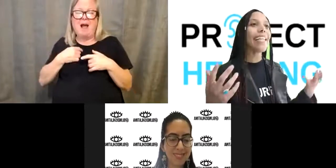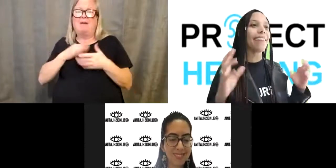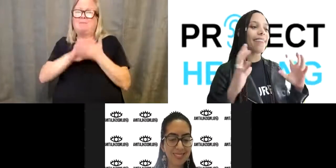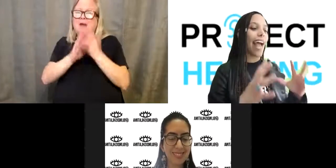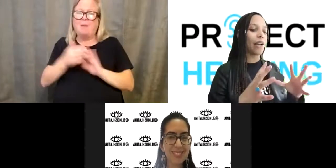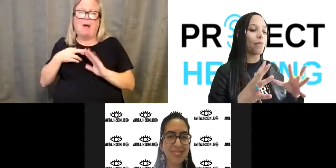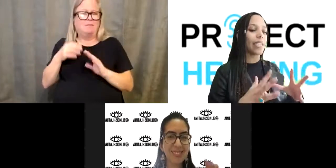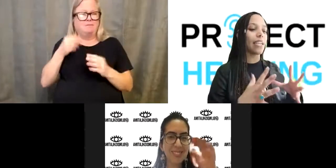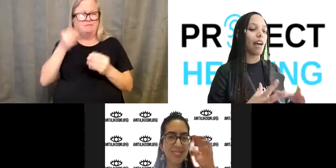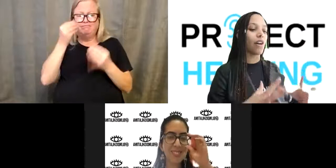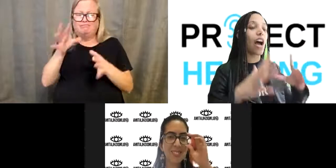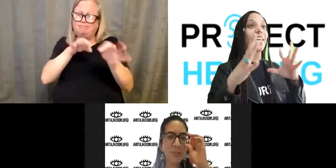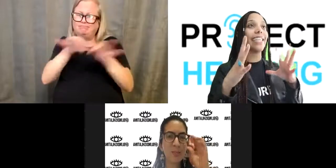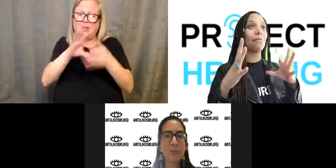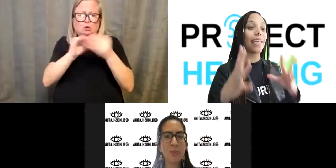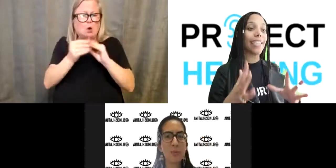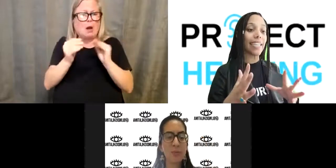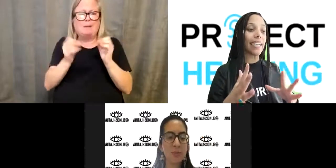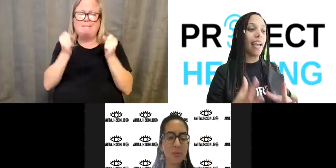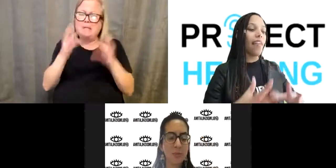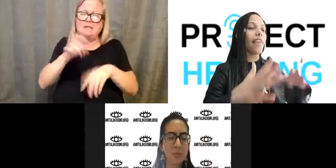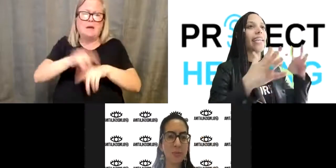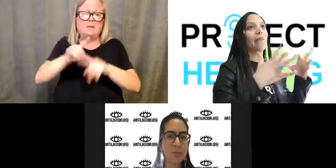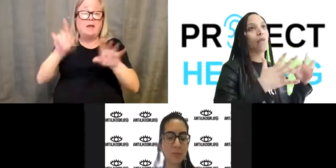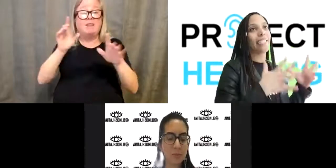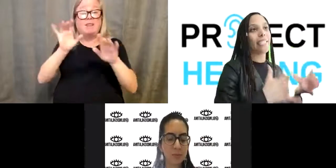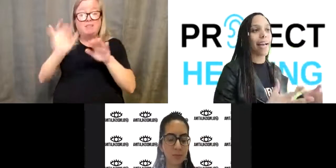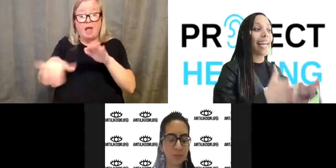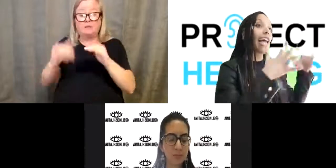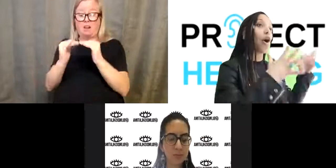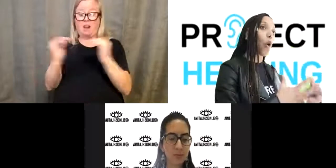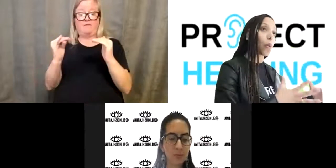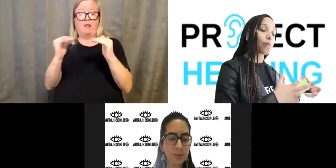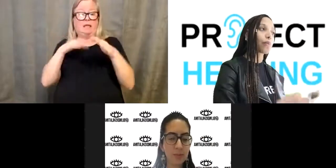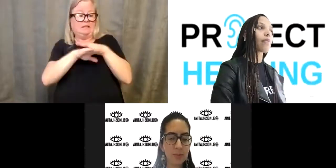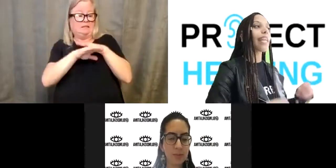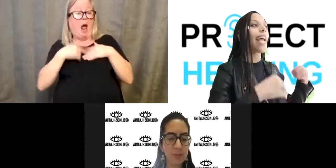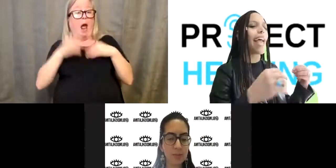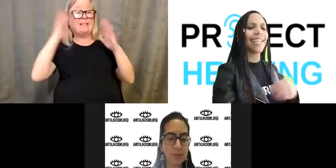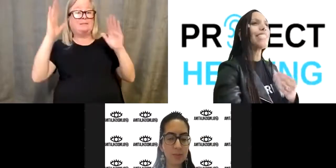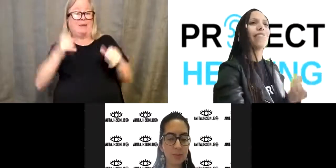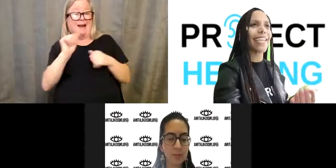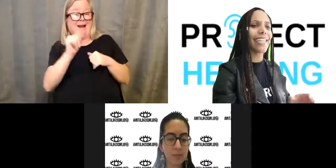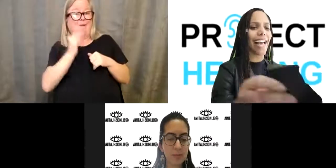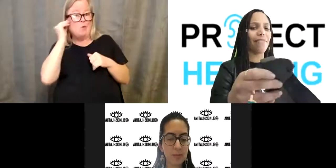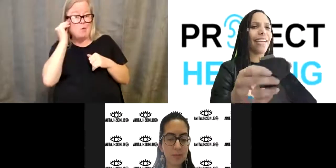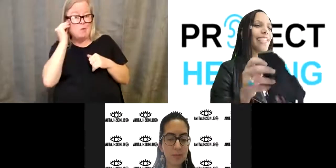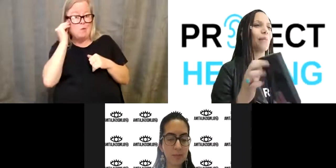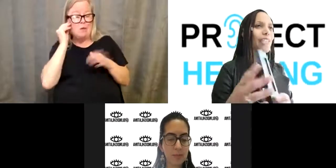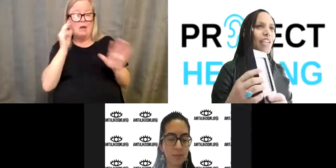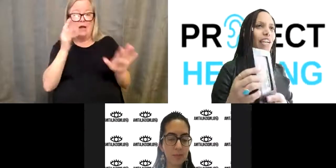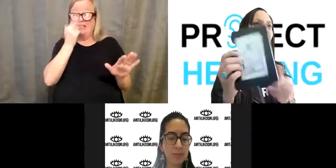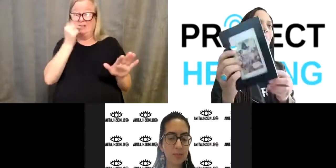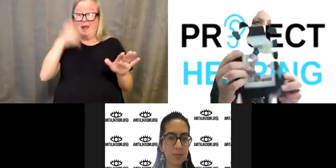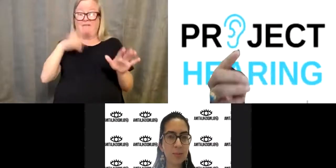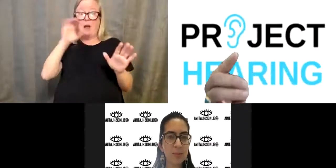but that was the level of accessibility that I came to expect at home. And it's funny because I have like this